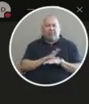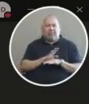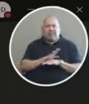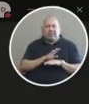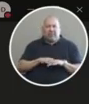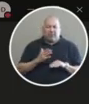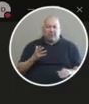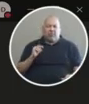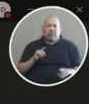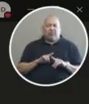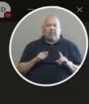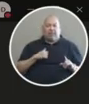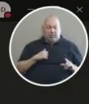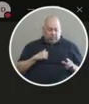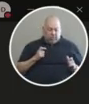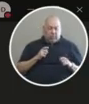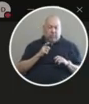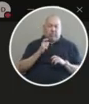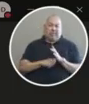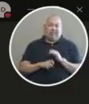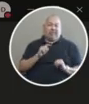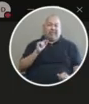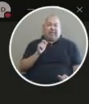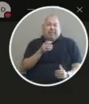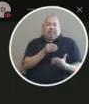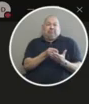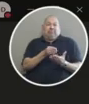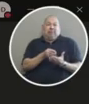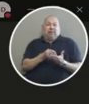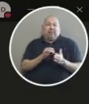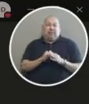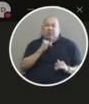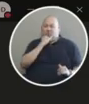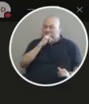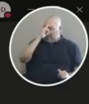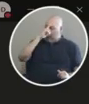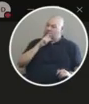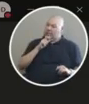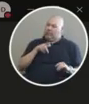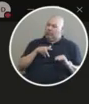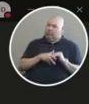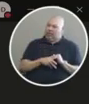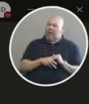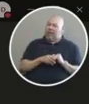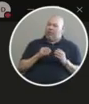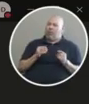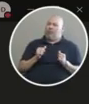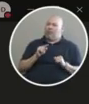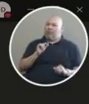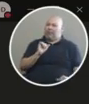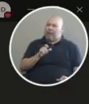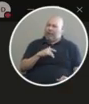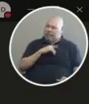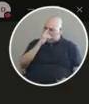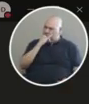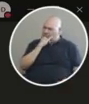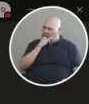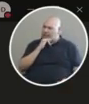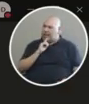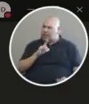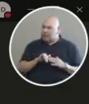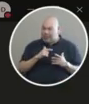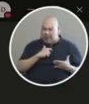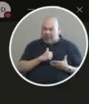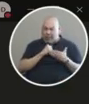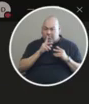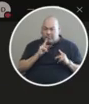their own, but to use taxpayer dollars is wrong. I think we need to cut property taxes actually, because that would